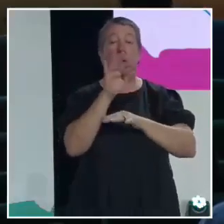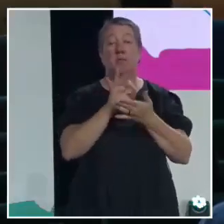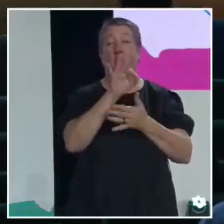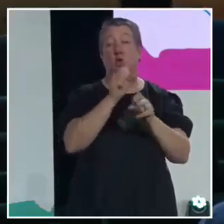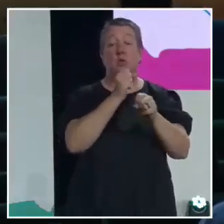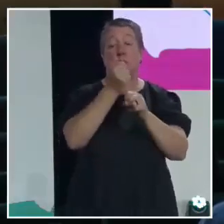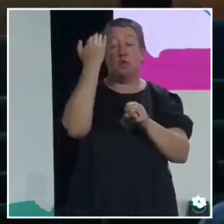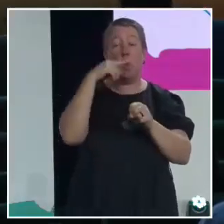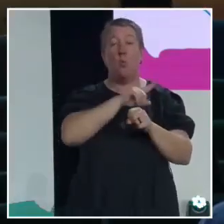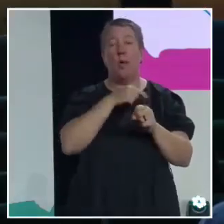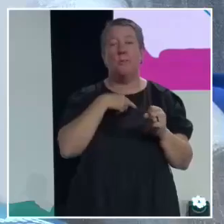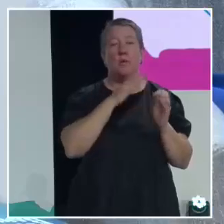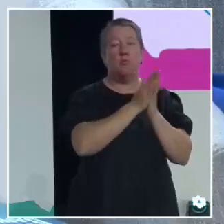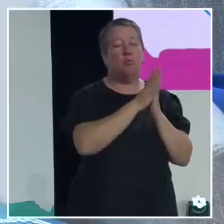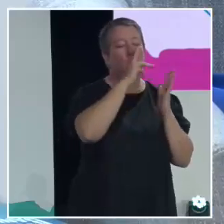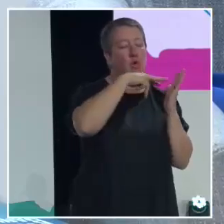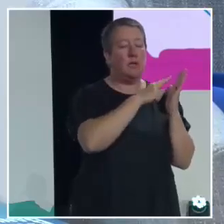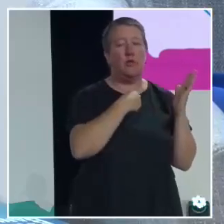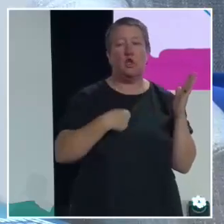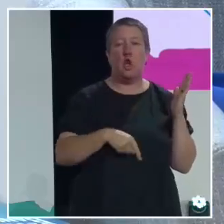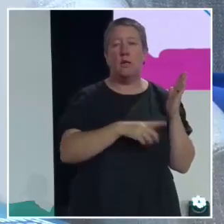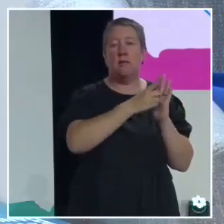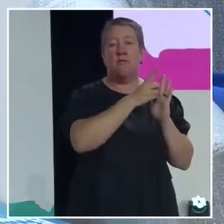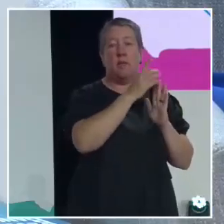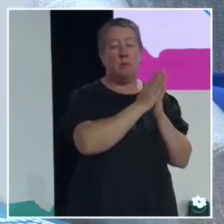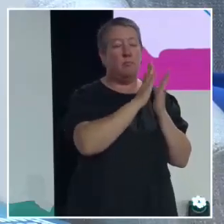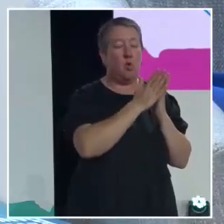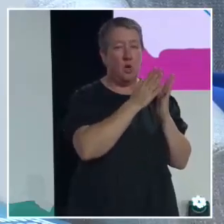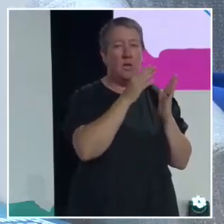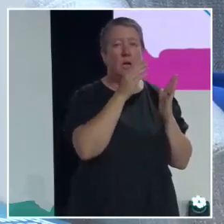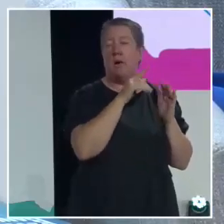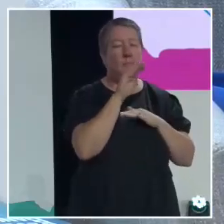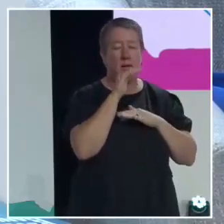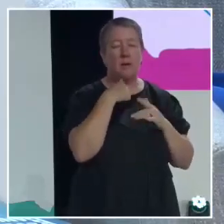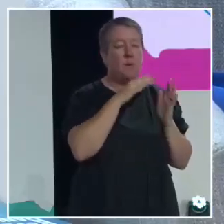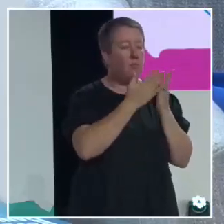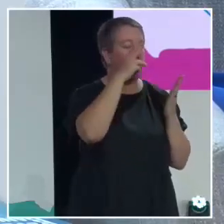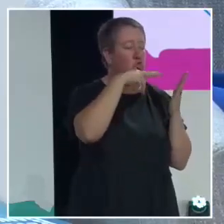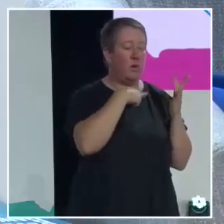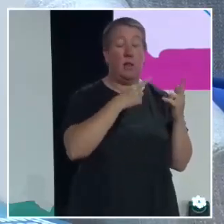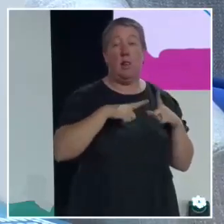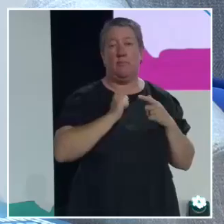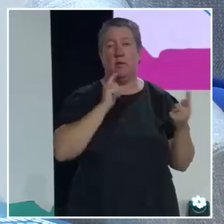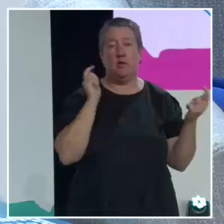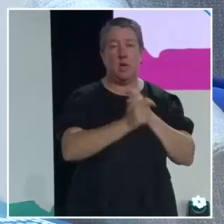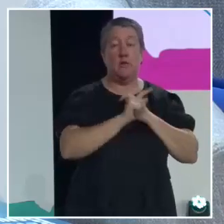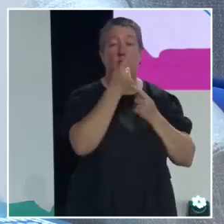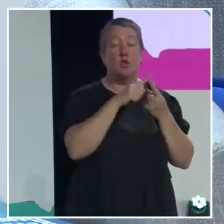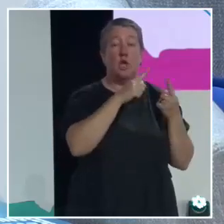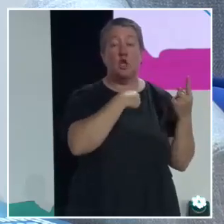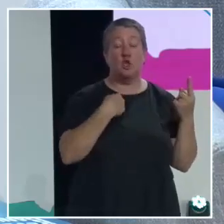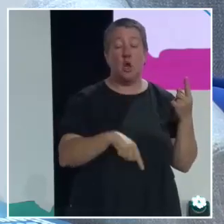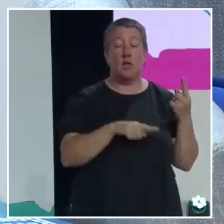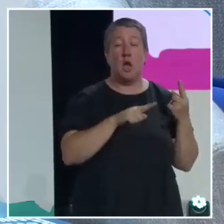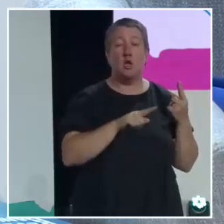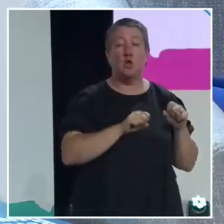years ago because I read a book about the China Development Bank, which changed my life. It was the first book I read was called China Super Bank,